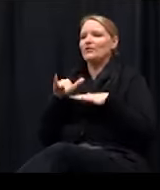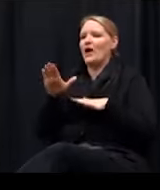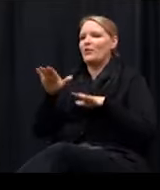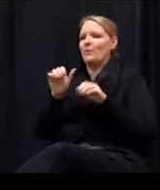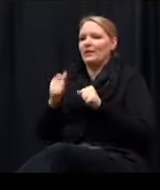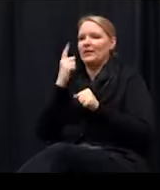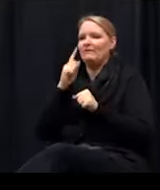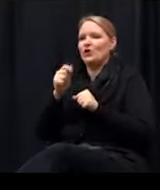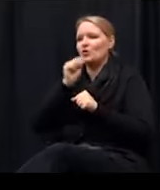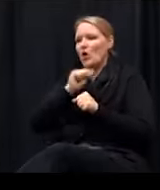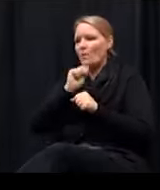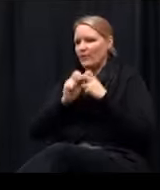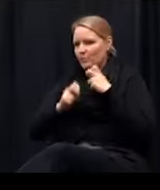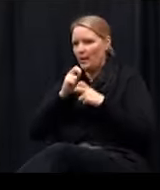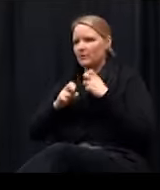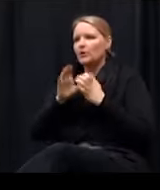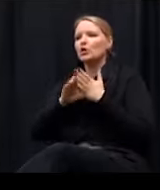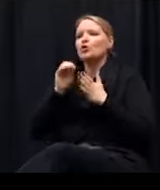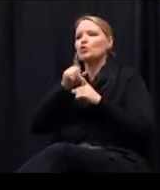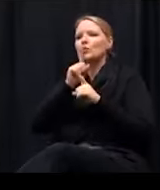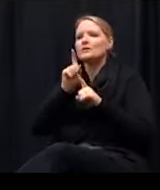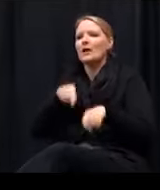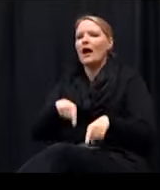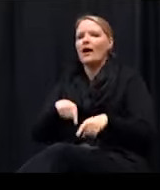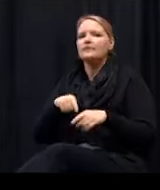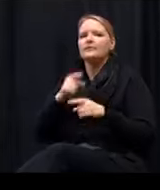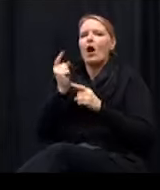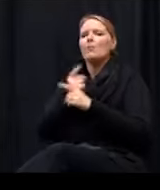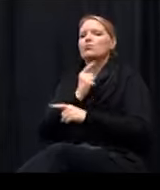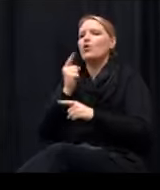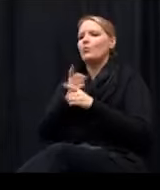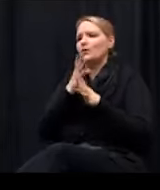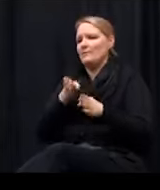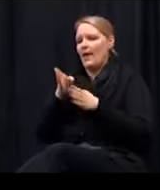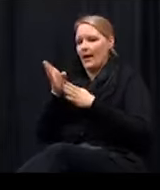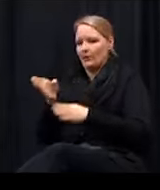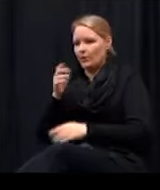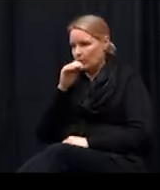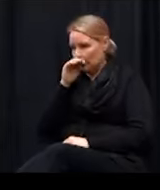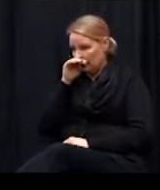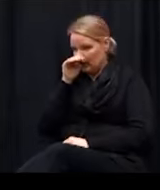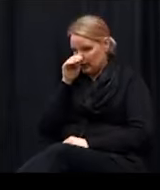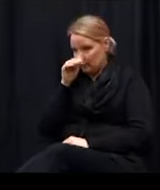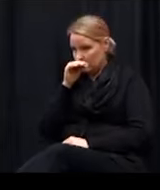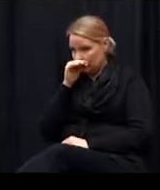cope with problems and to learn to respond to problems in an appropriate manner.